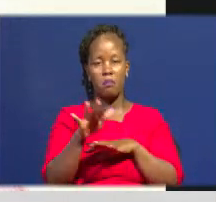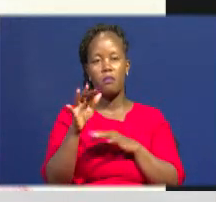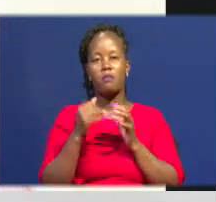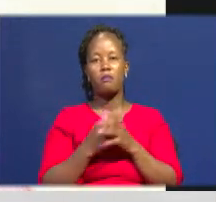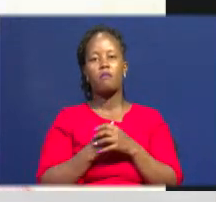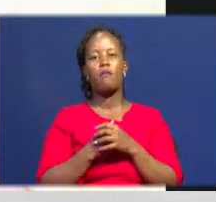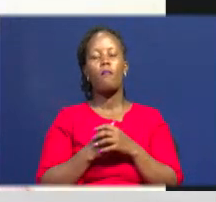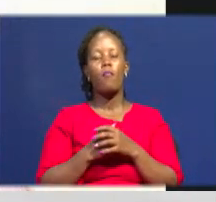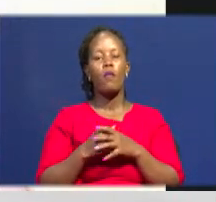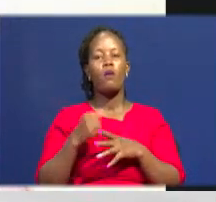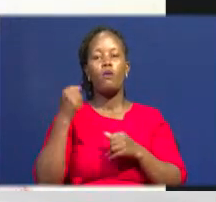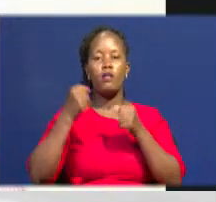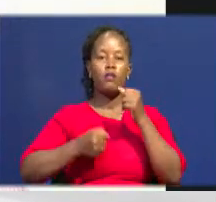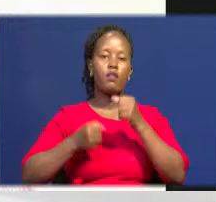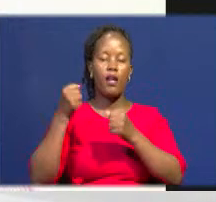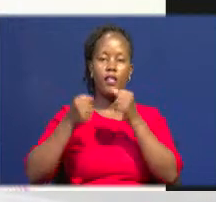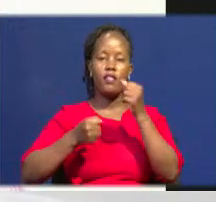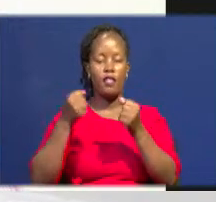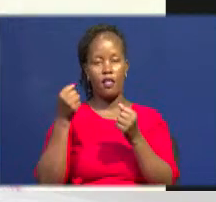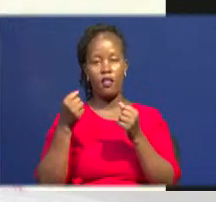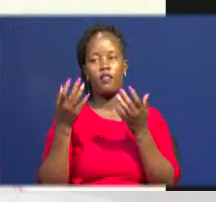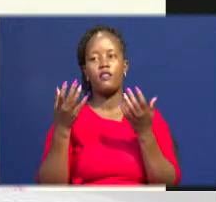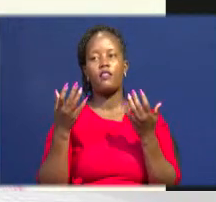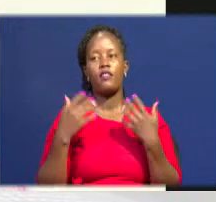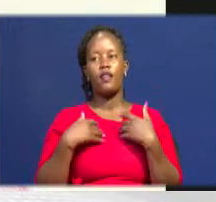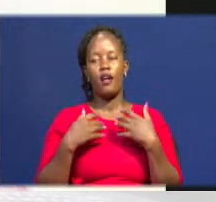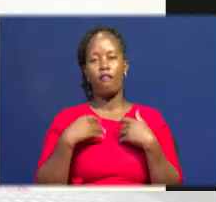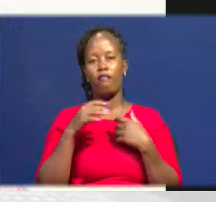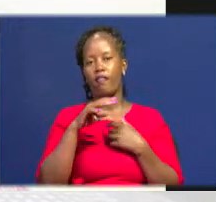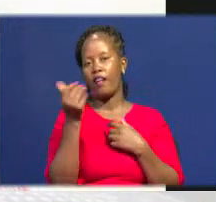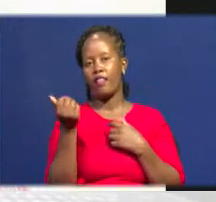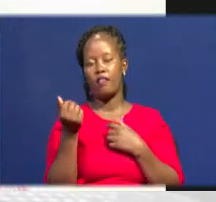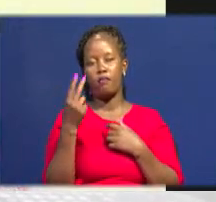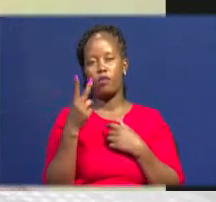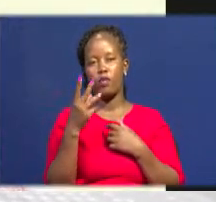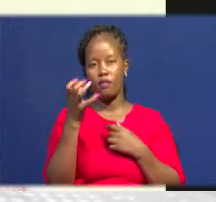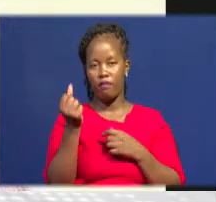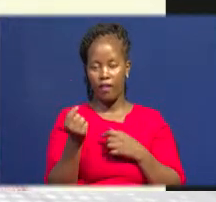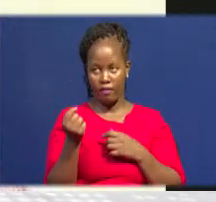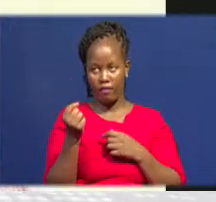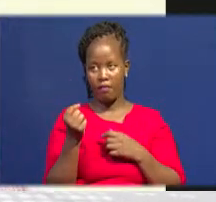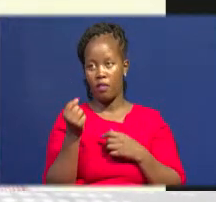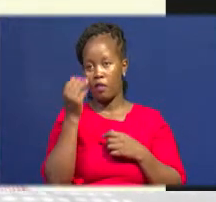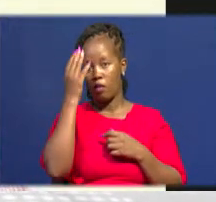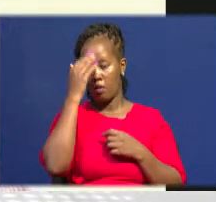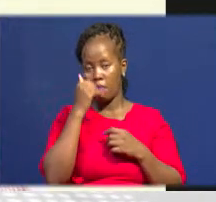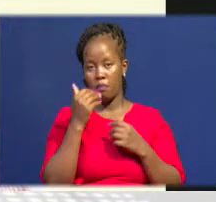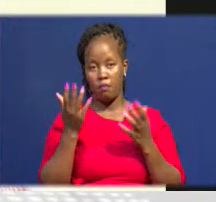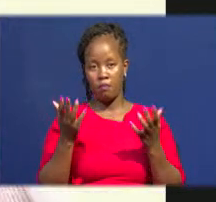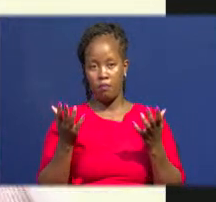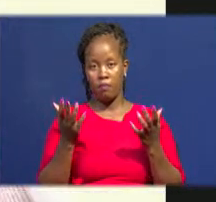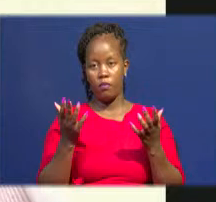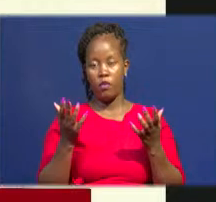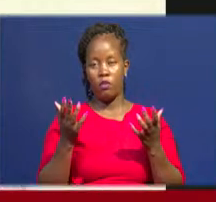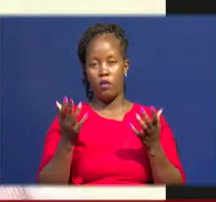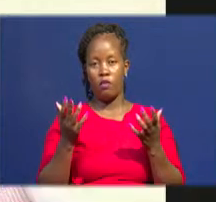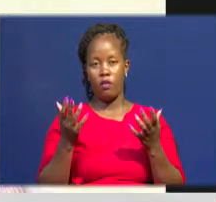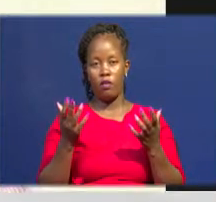athletics, I'm sure we shall put up a spirited fight because